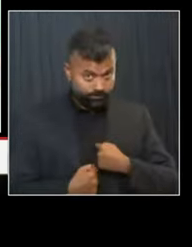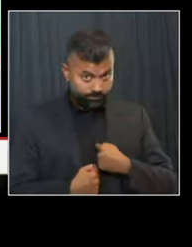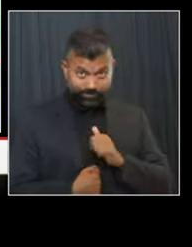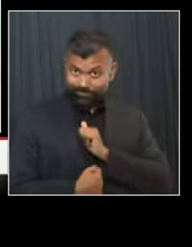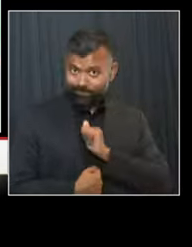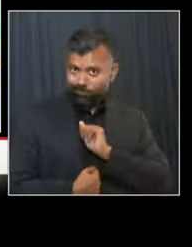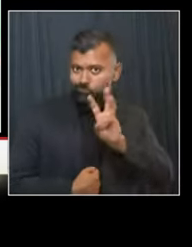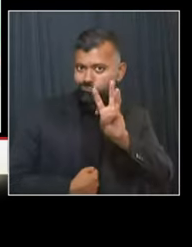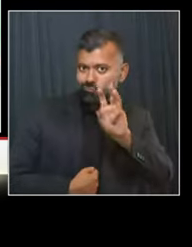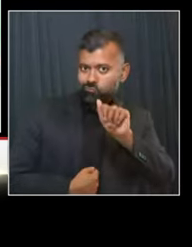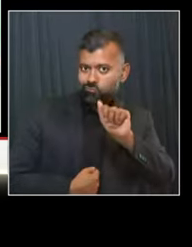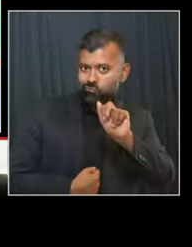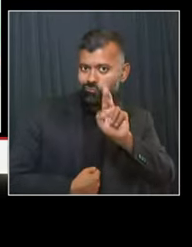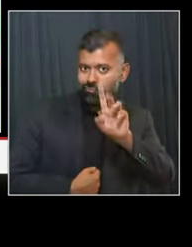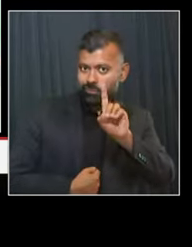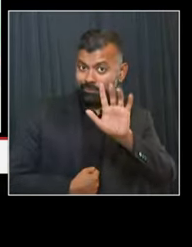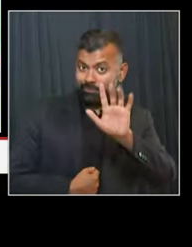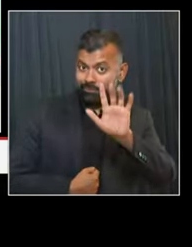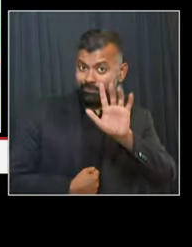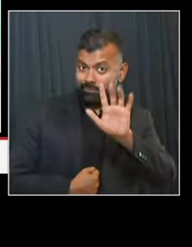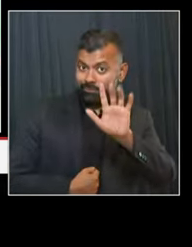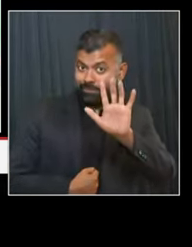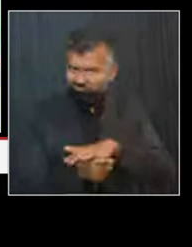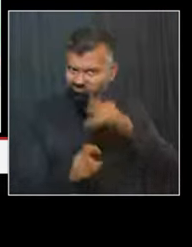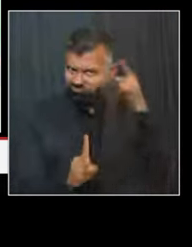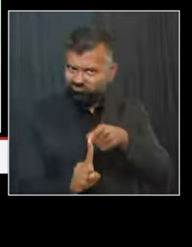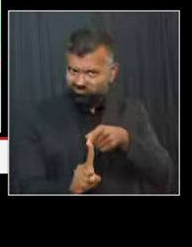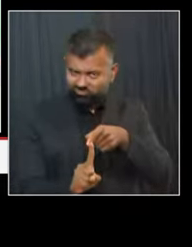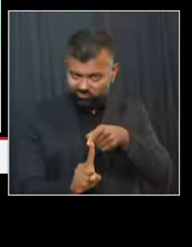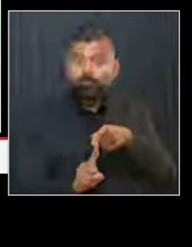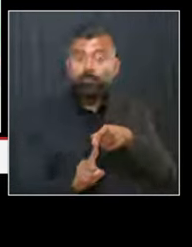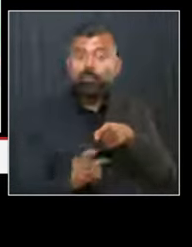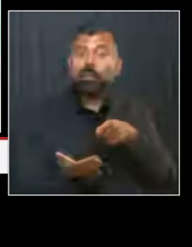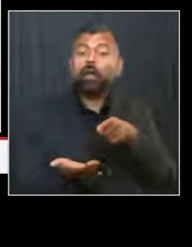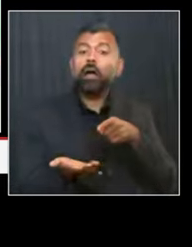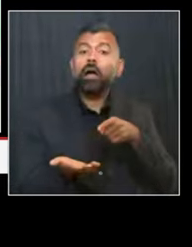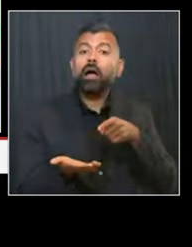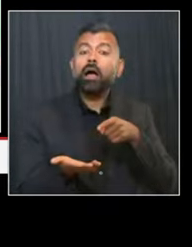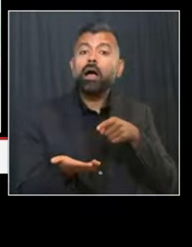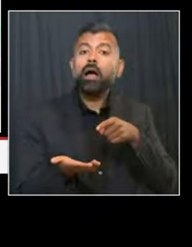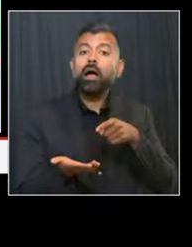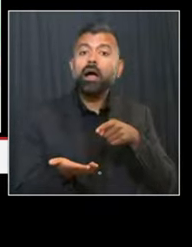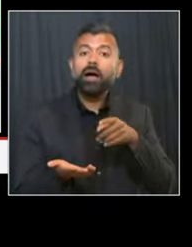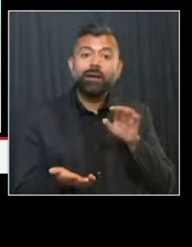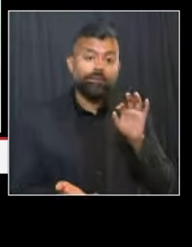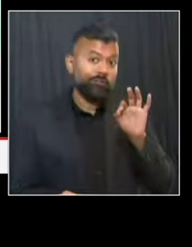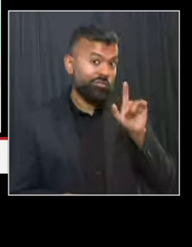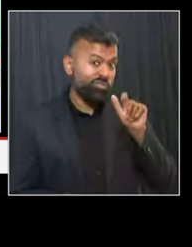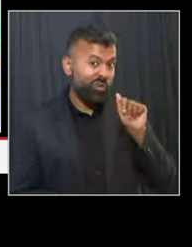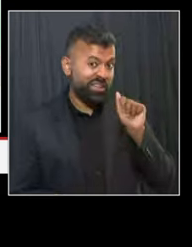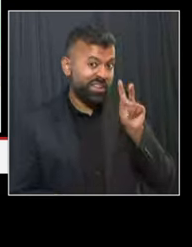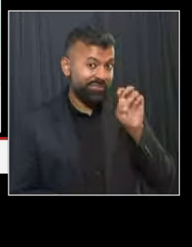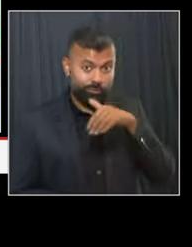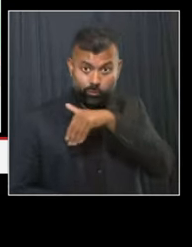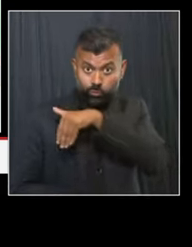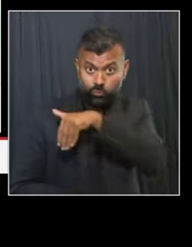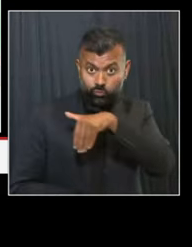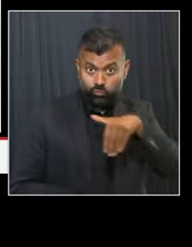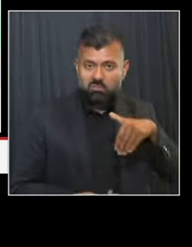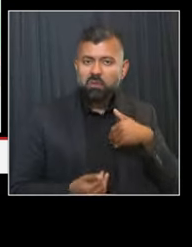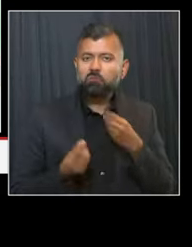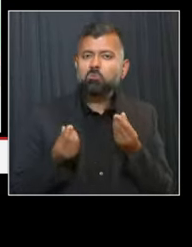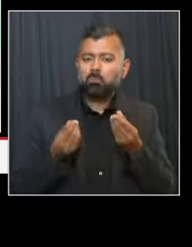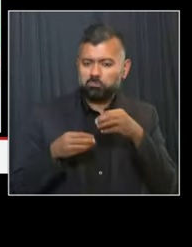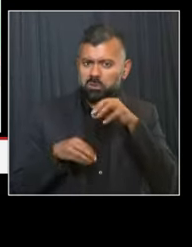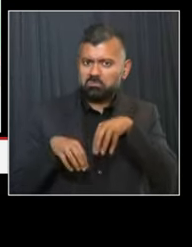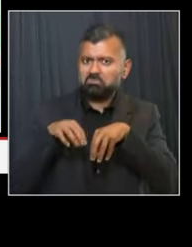for the infamous Mammo lot on Florida Avenue, and to exercise eminent domain. I think a